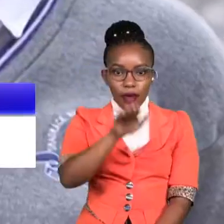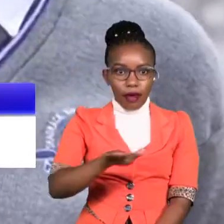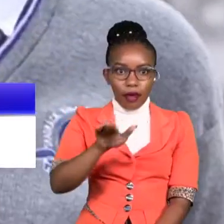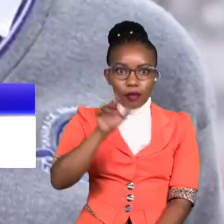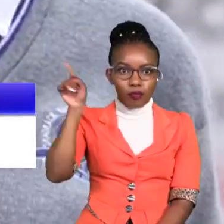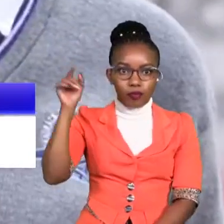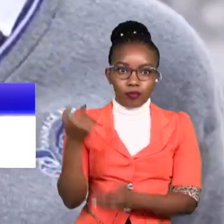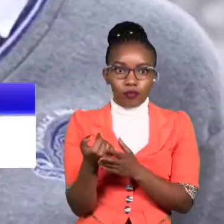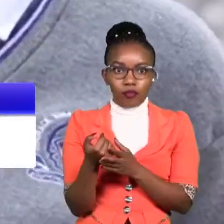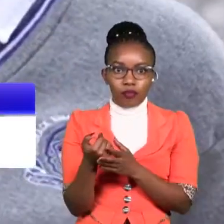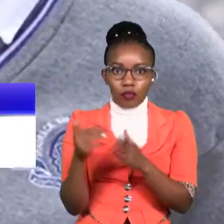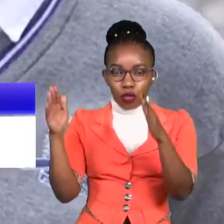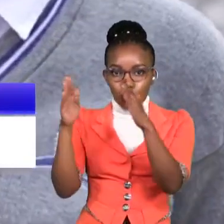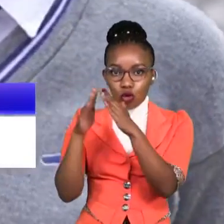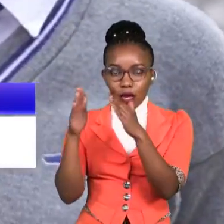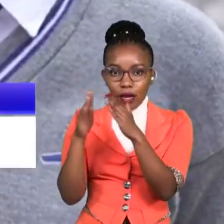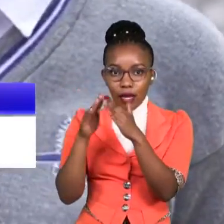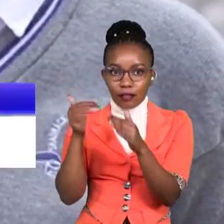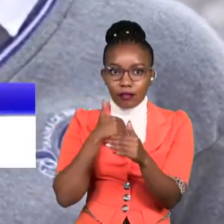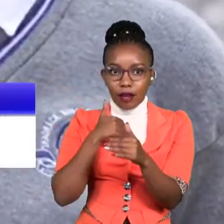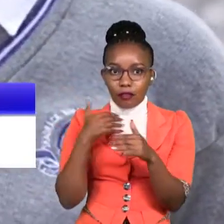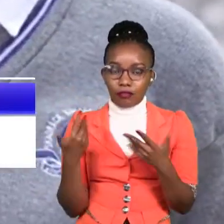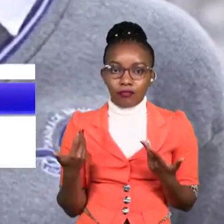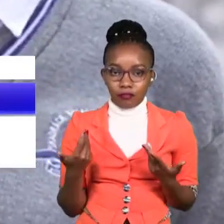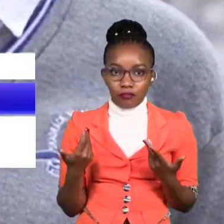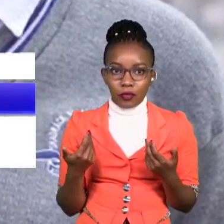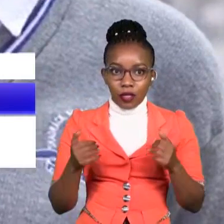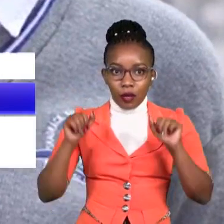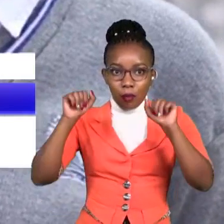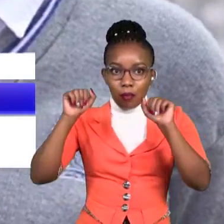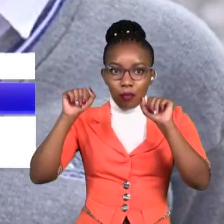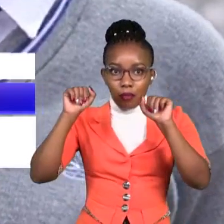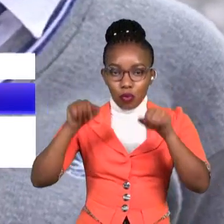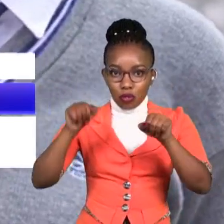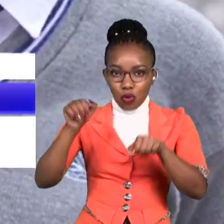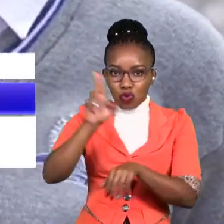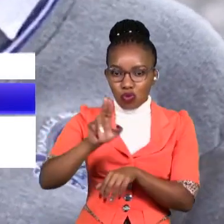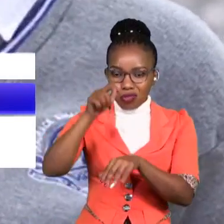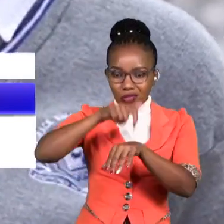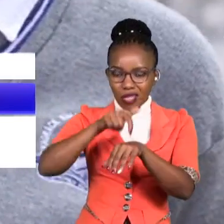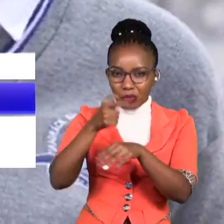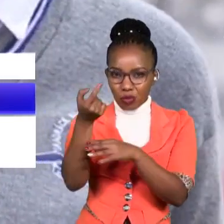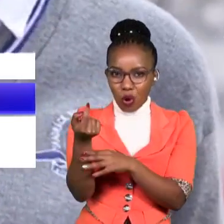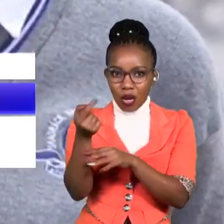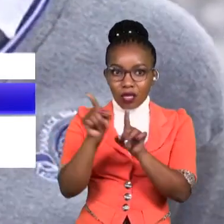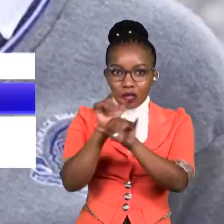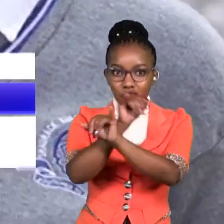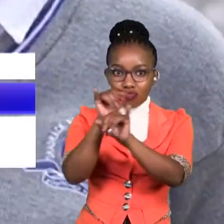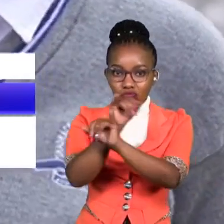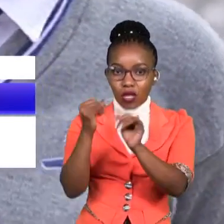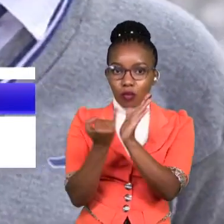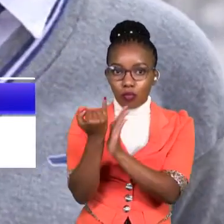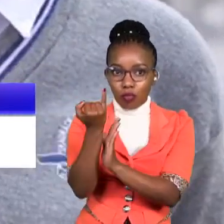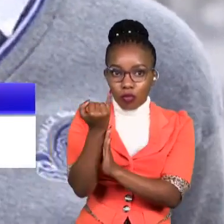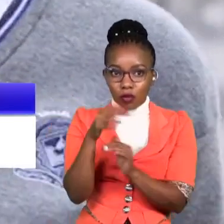Since they have brought for us the ablution block, we can now limit the time we want to use, and sanitation has also improved.